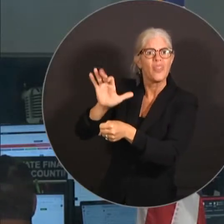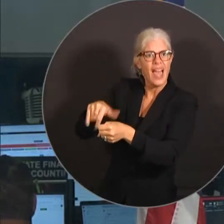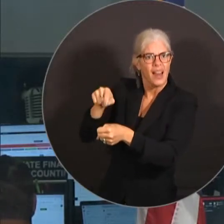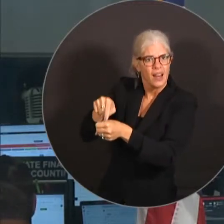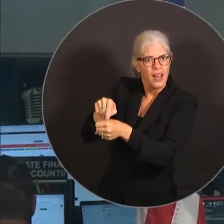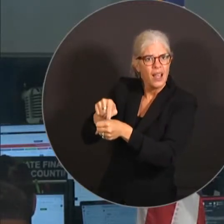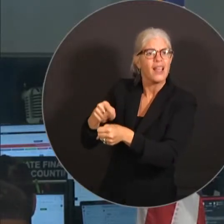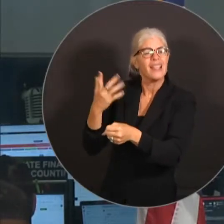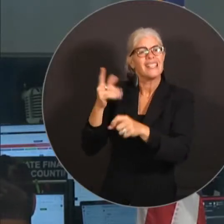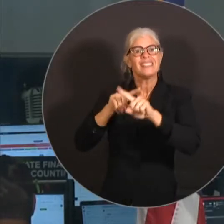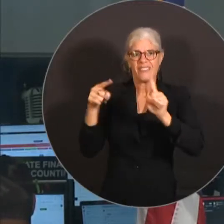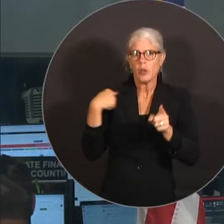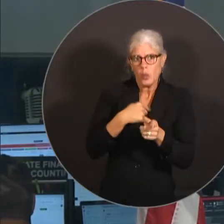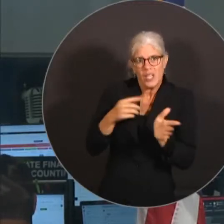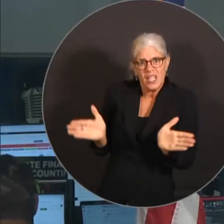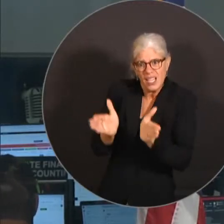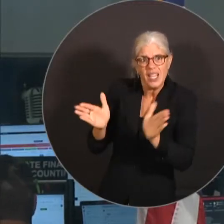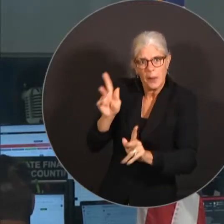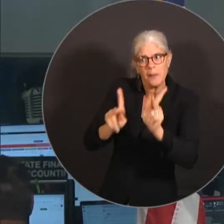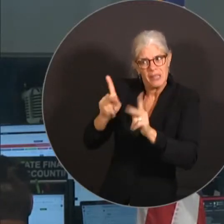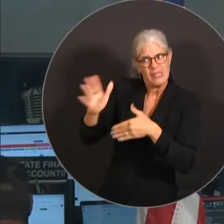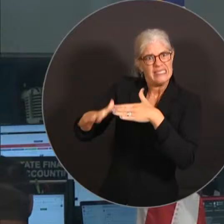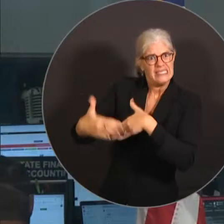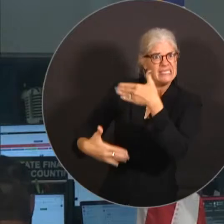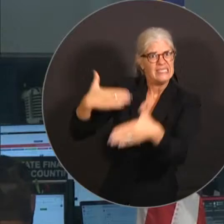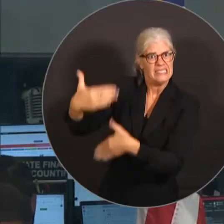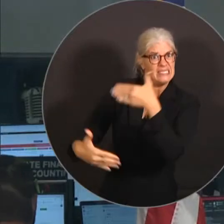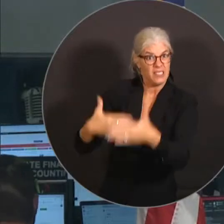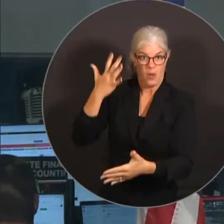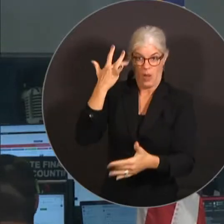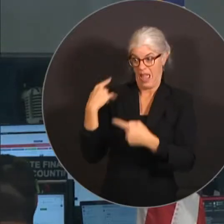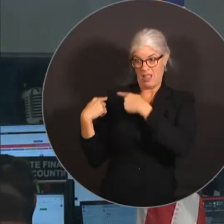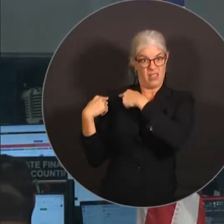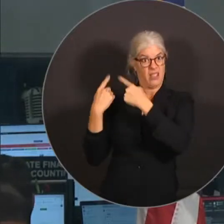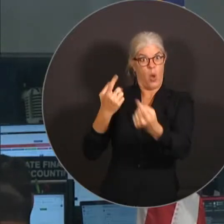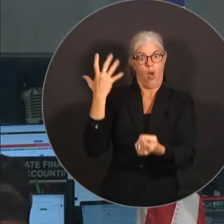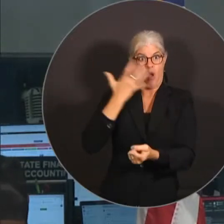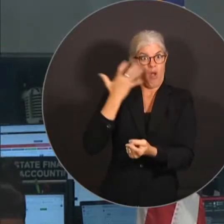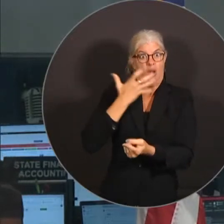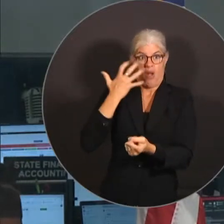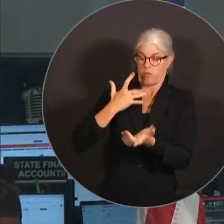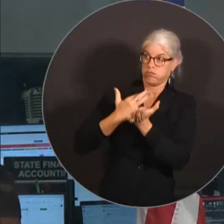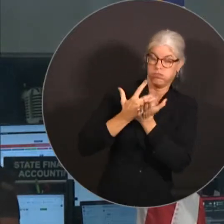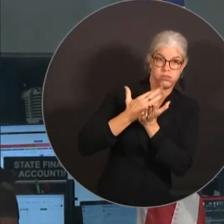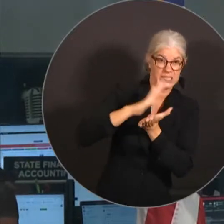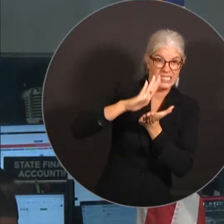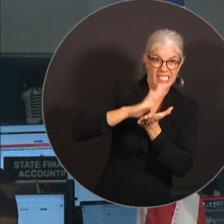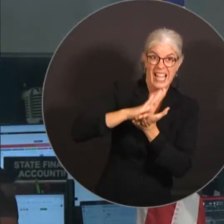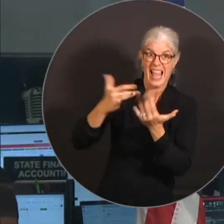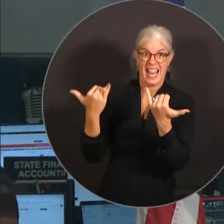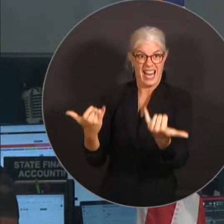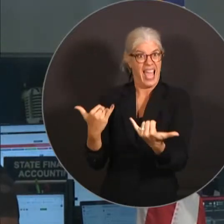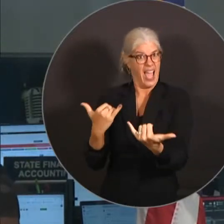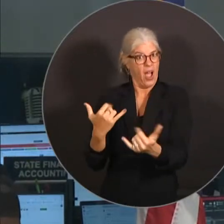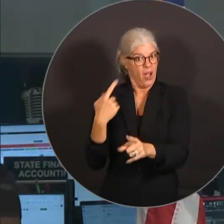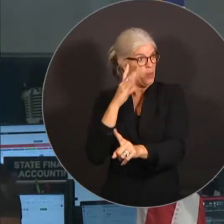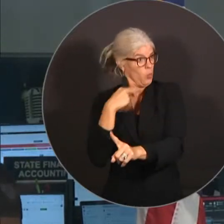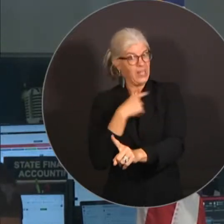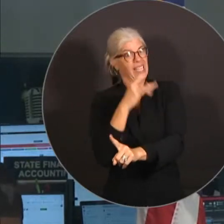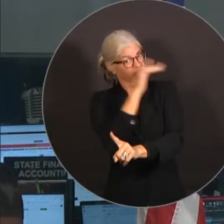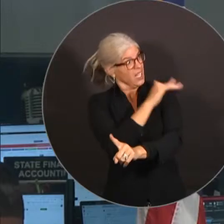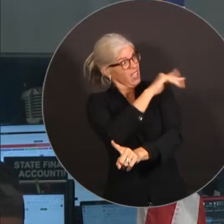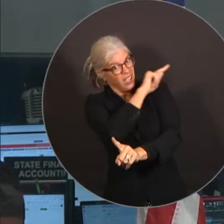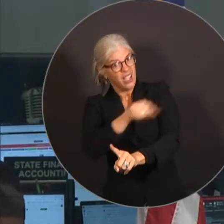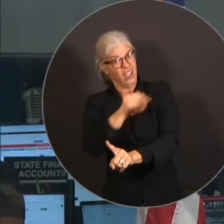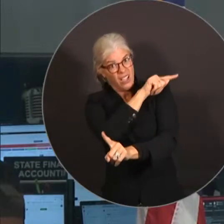incentivize people to come and do it quickly. Because the way it goes now, it was hard to even get people to do their debris. You had them going other ways. It just